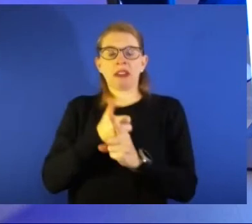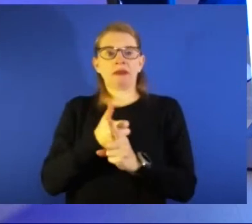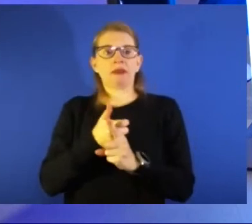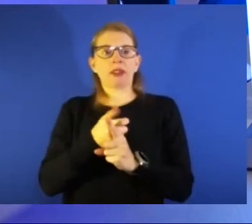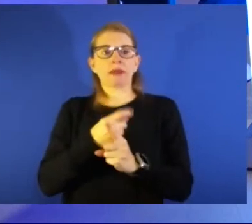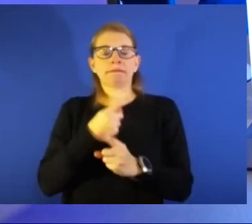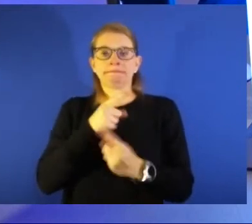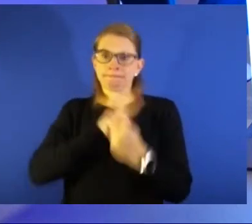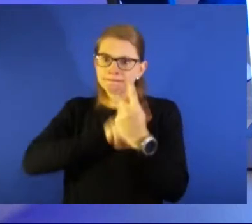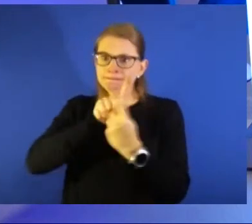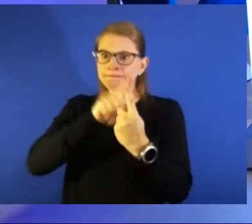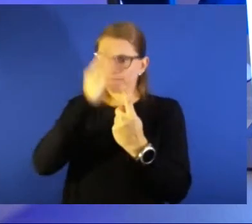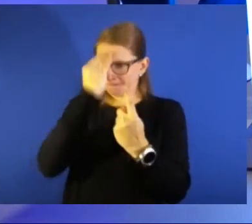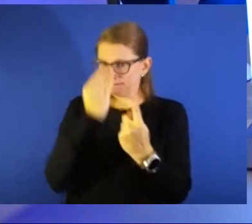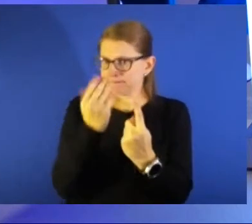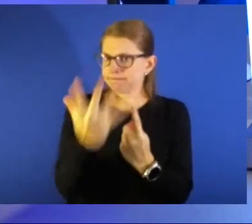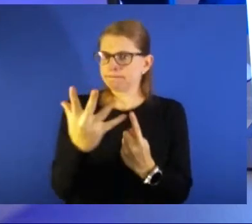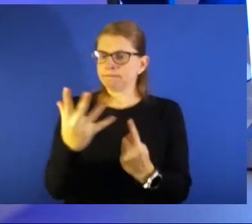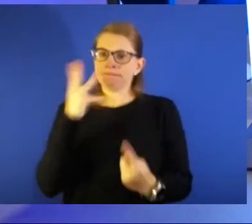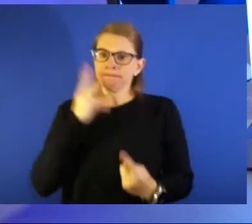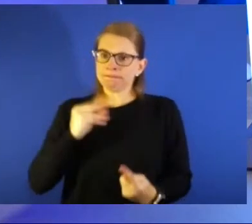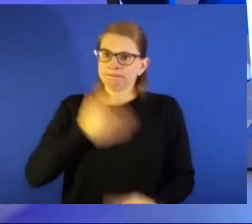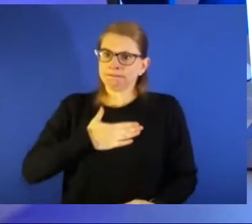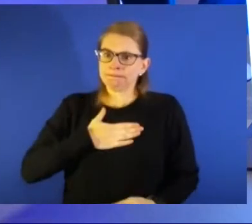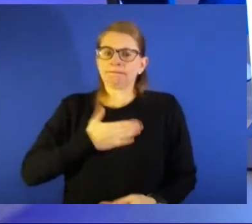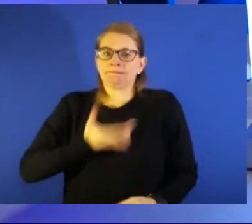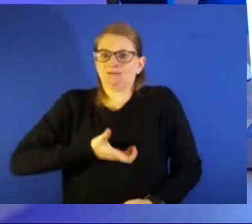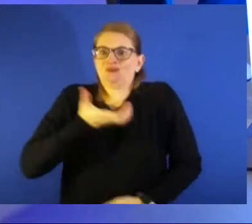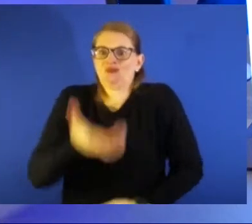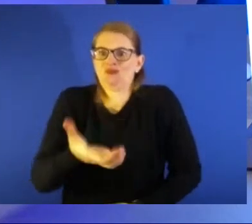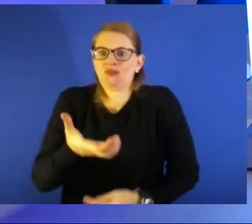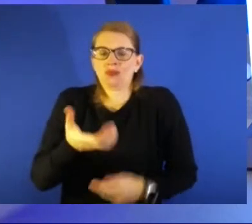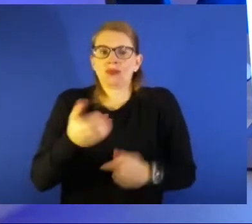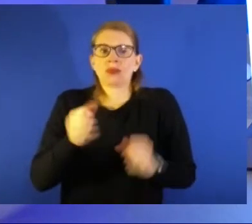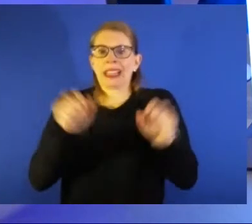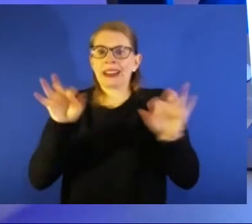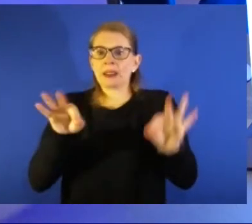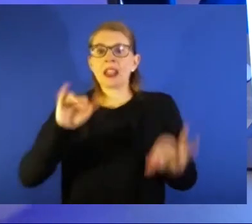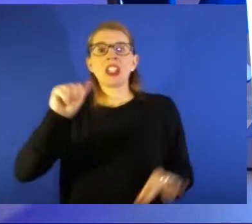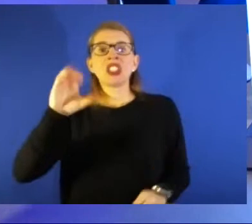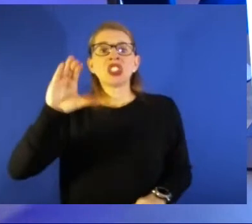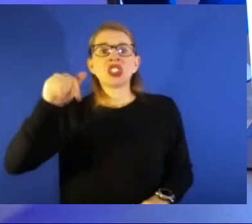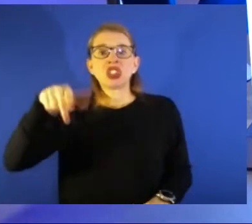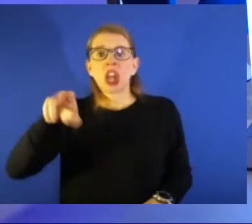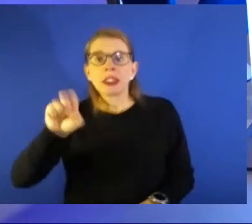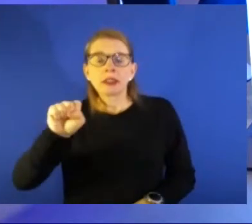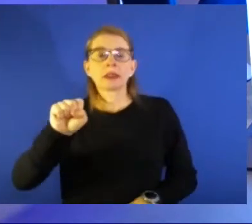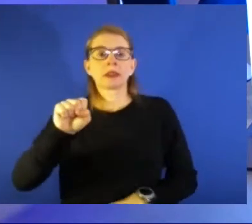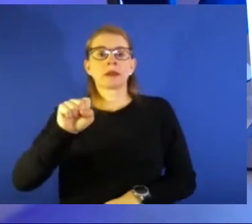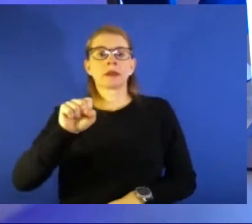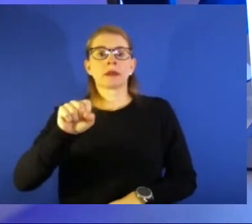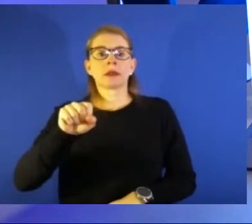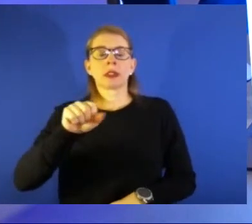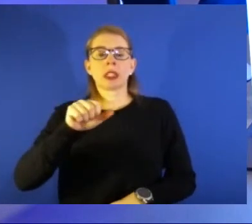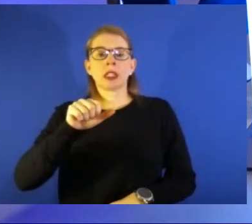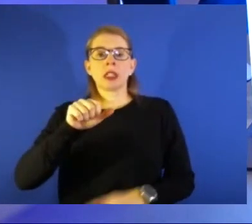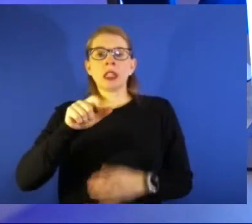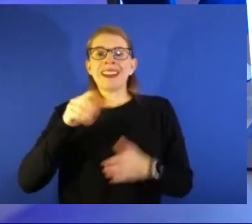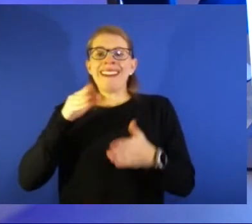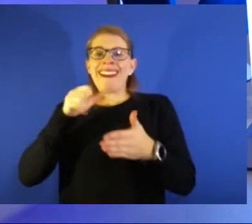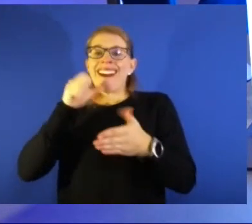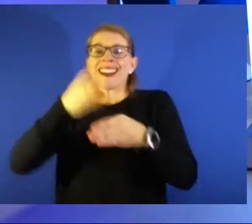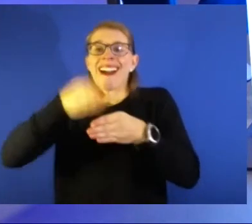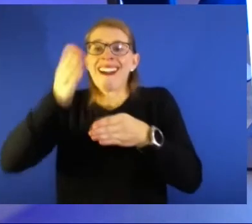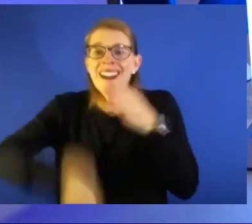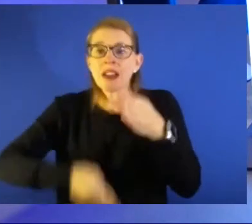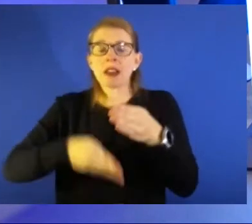real, it's there. Jacques, just what would your message be to people about, we're not past the finish line, as we say. It feels like it, we